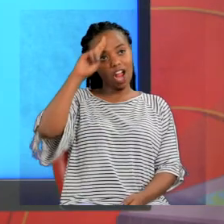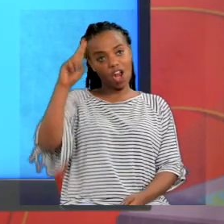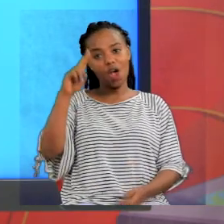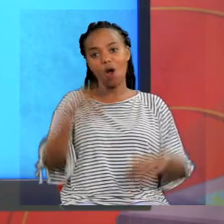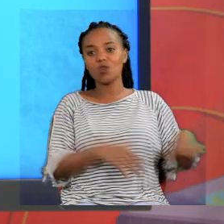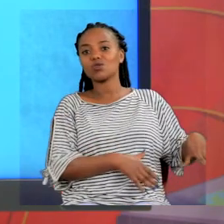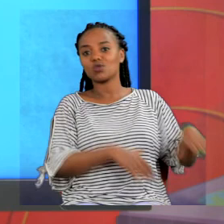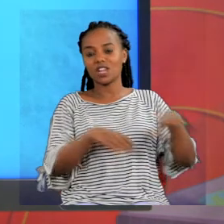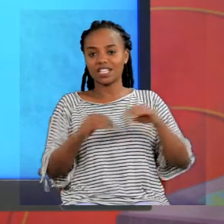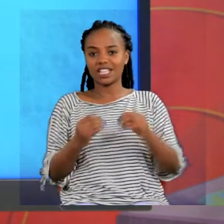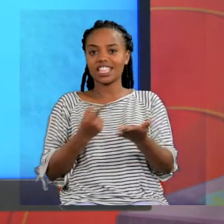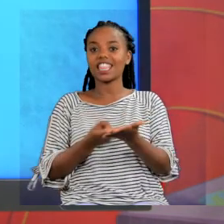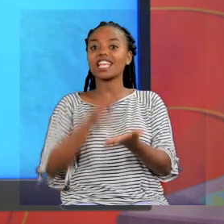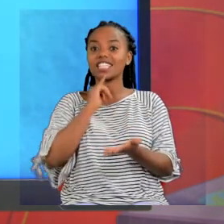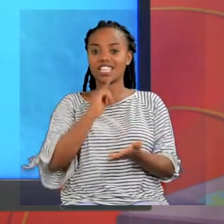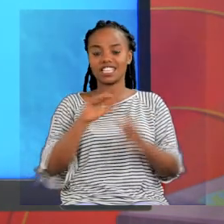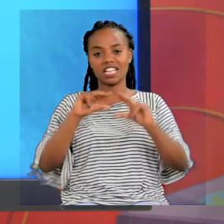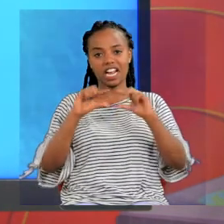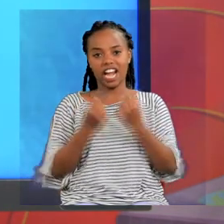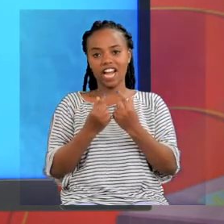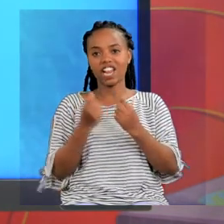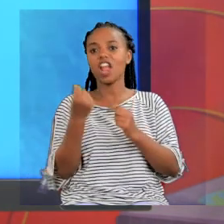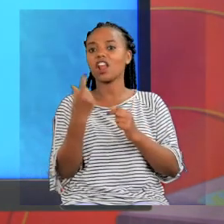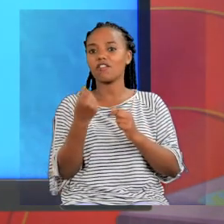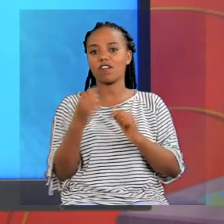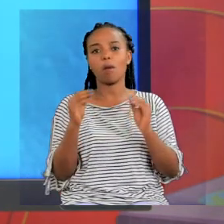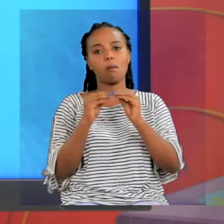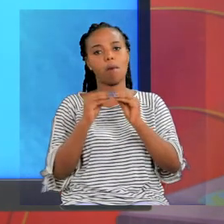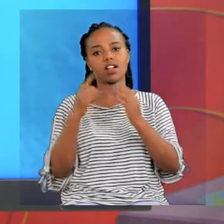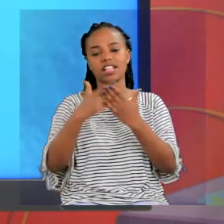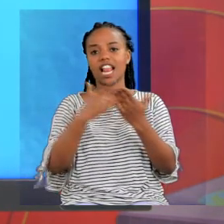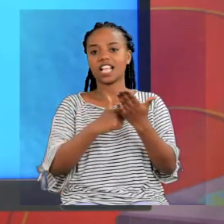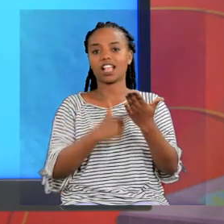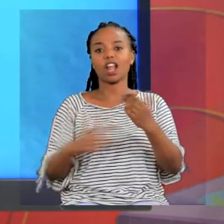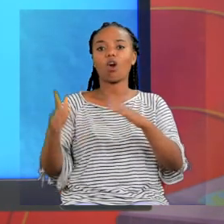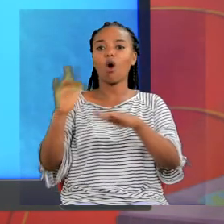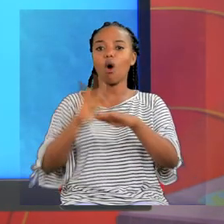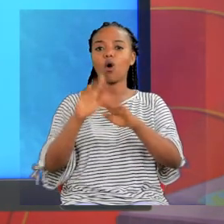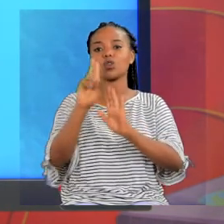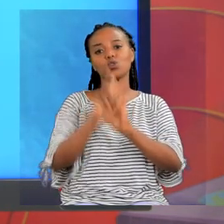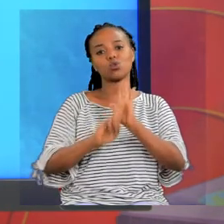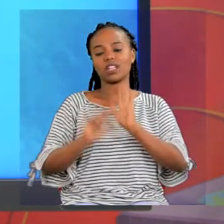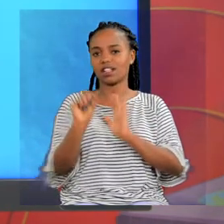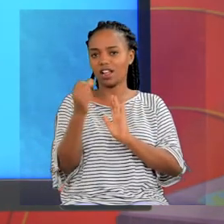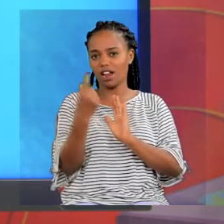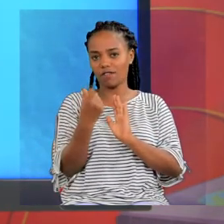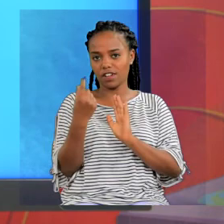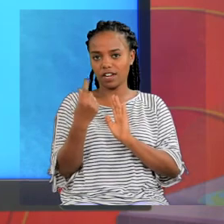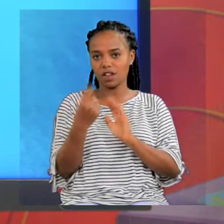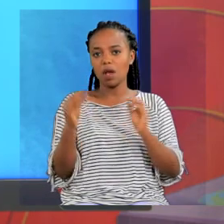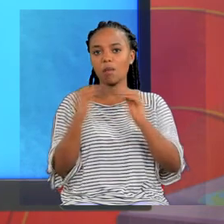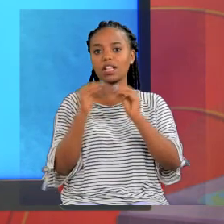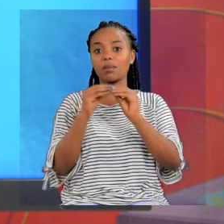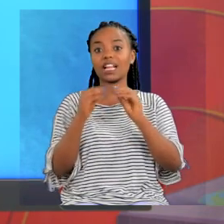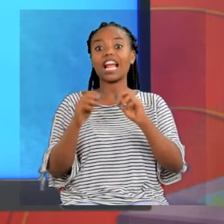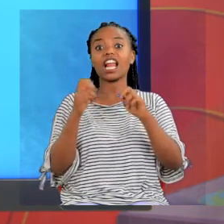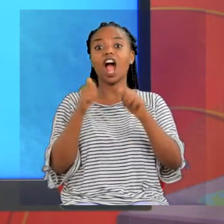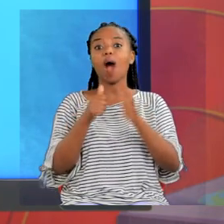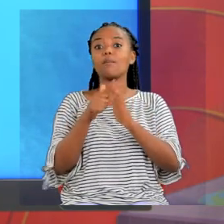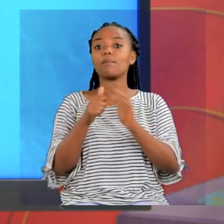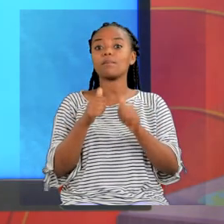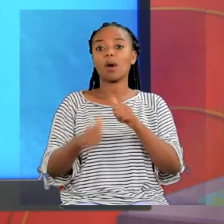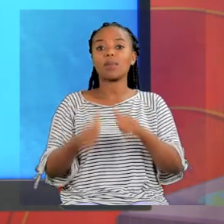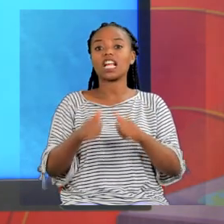Hello, dear students. This is grade 11 mathematics lesson on unit 11, mathematical application